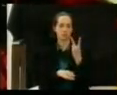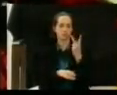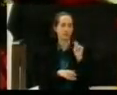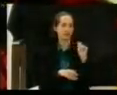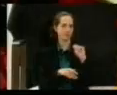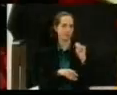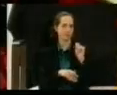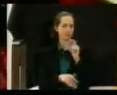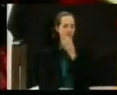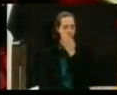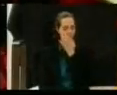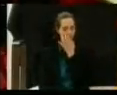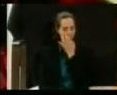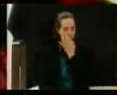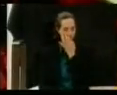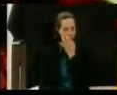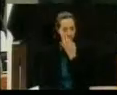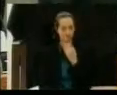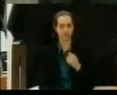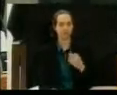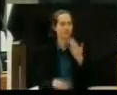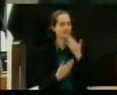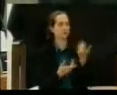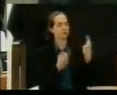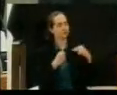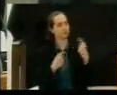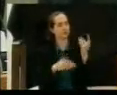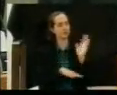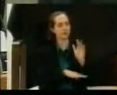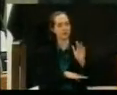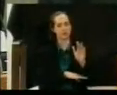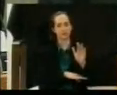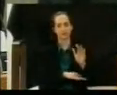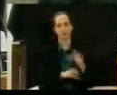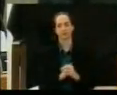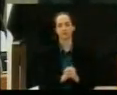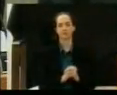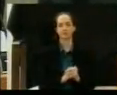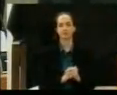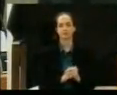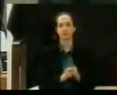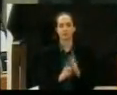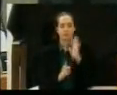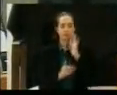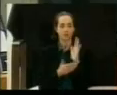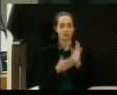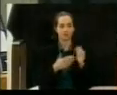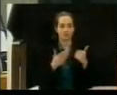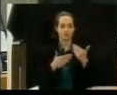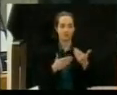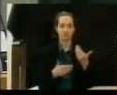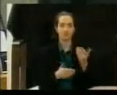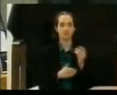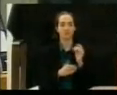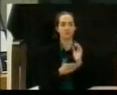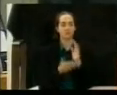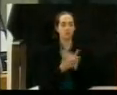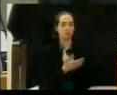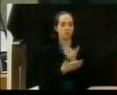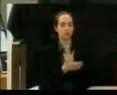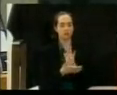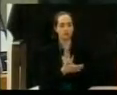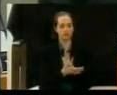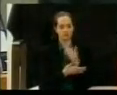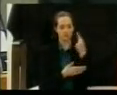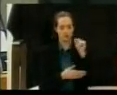restrooms. thank you all for coming out this afternoon, and certainly we're going to continue to push for a new school for Adrian Burnett.